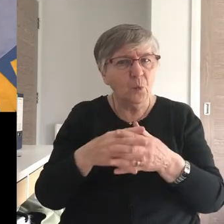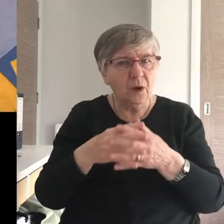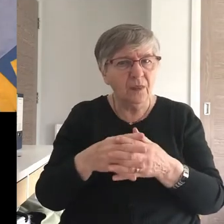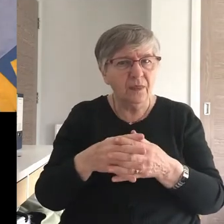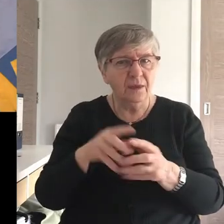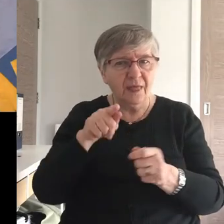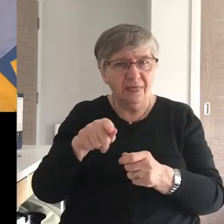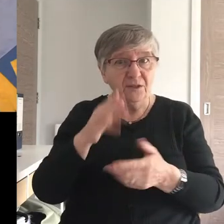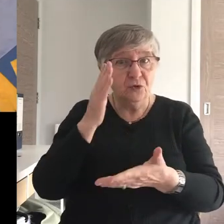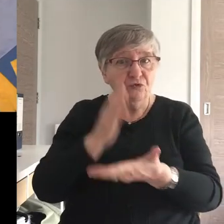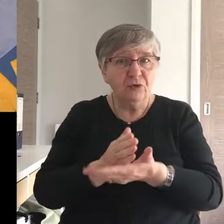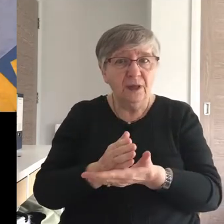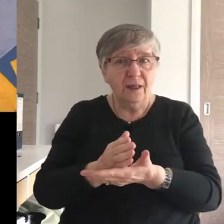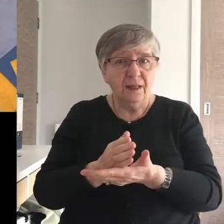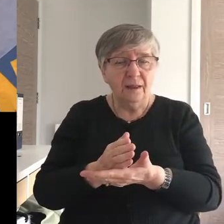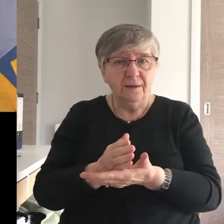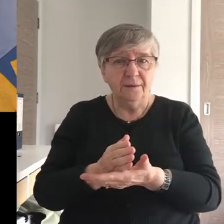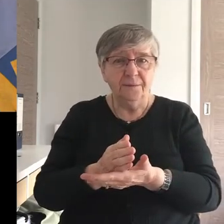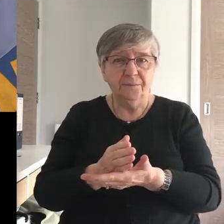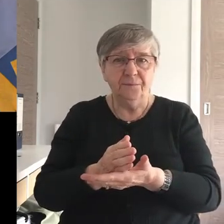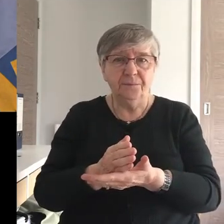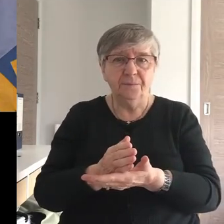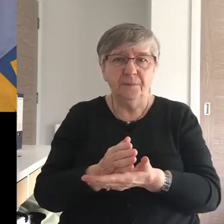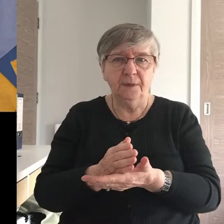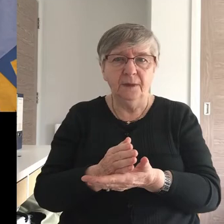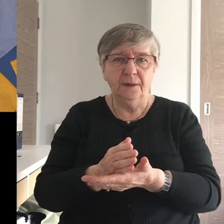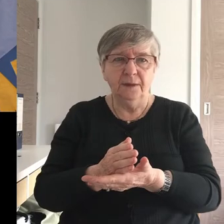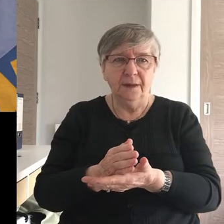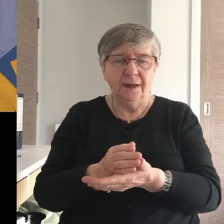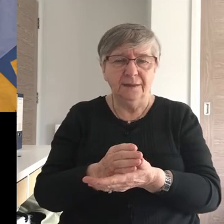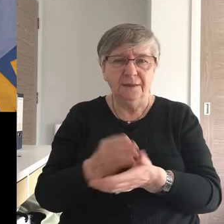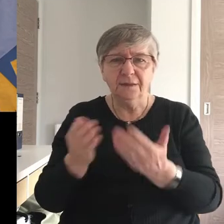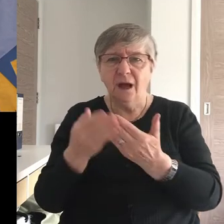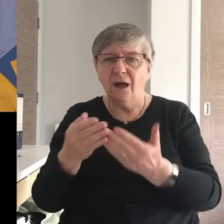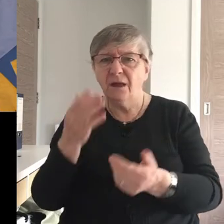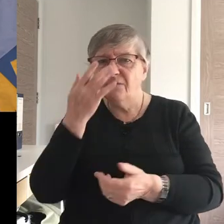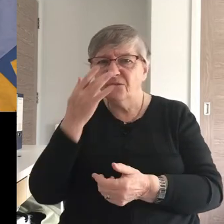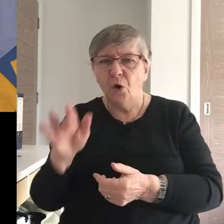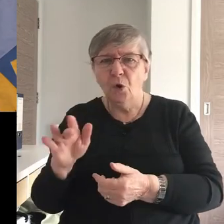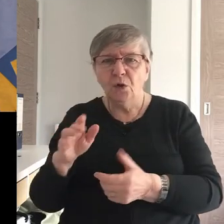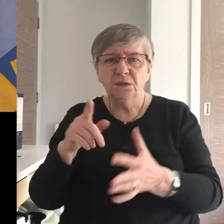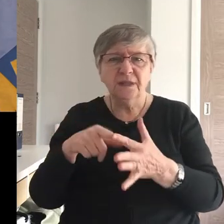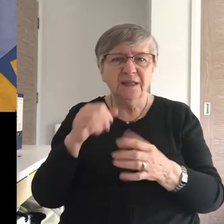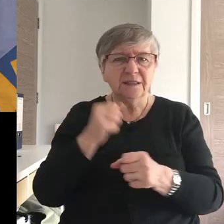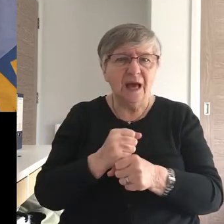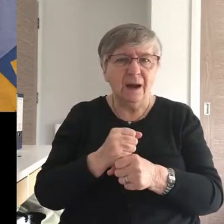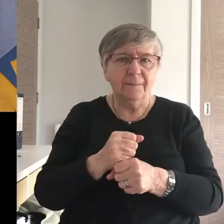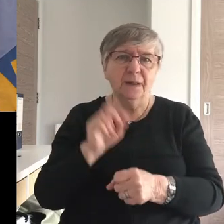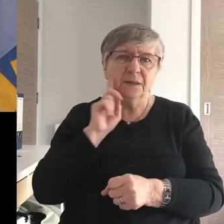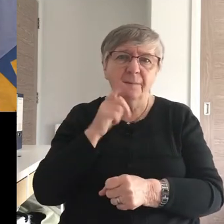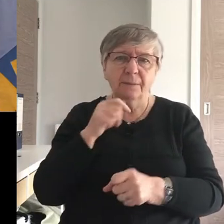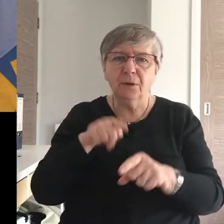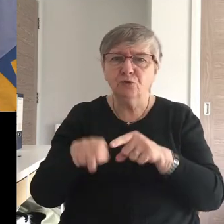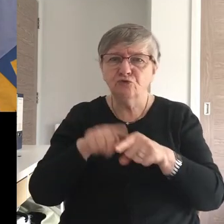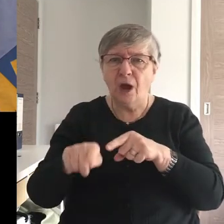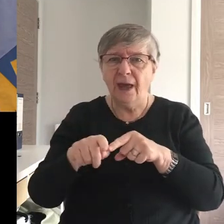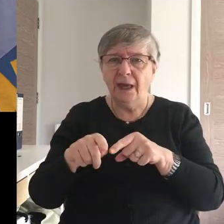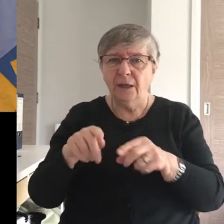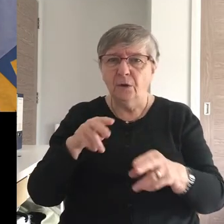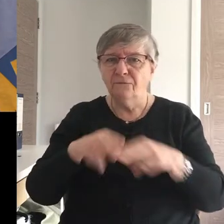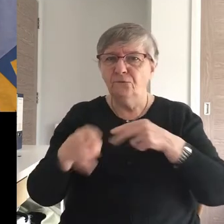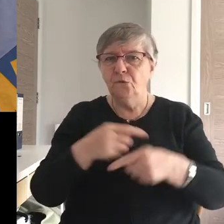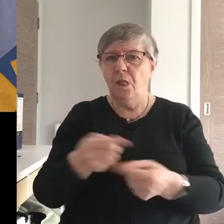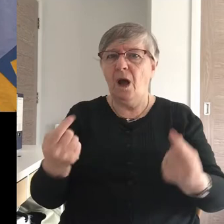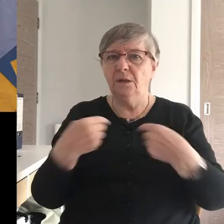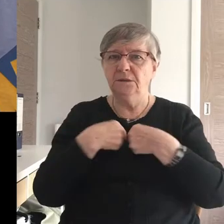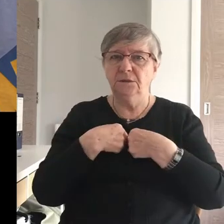real? And whereas these counterfeit examples are people trying to trick us, trying to